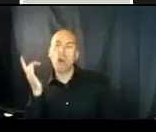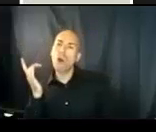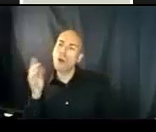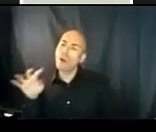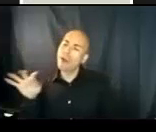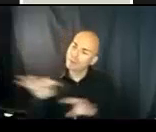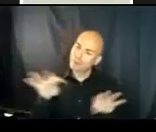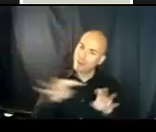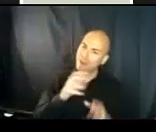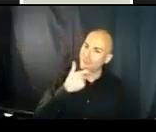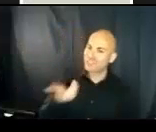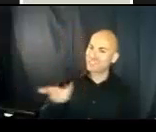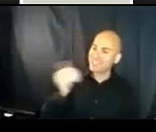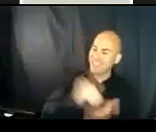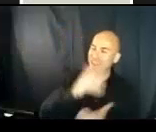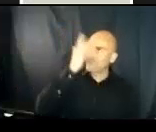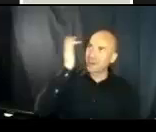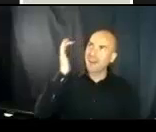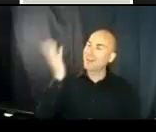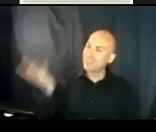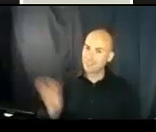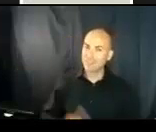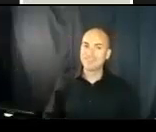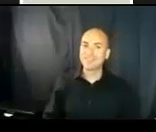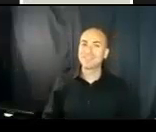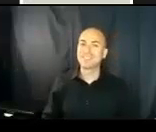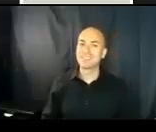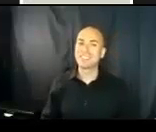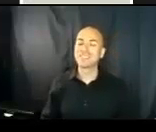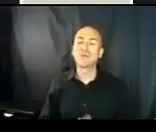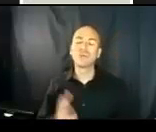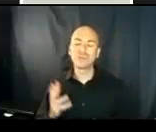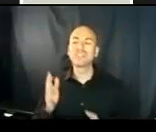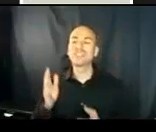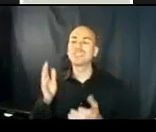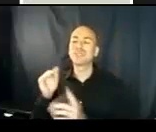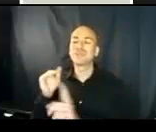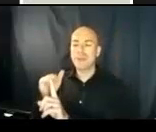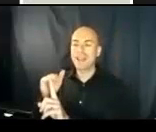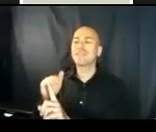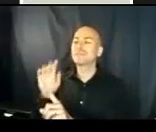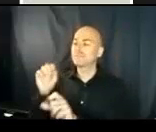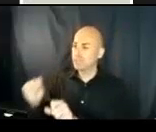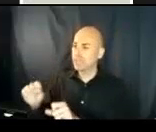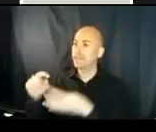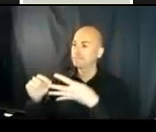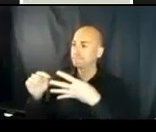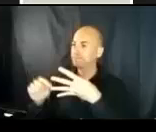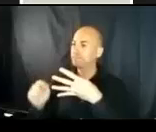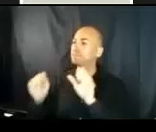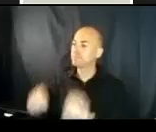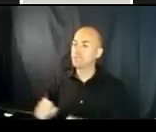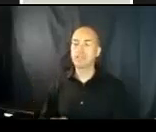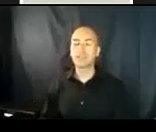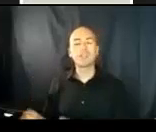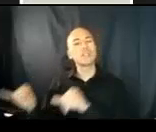again, important details to include when you're adding these audio visuals for students. Same thing for any